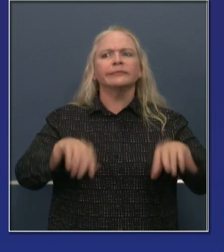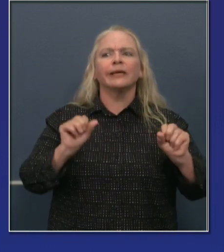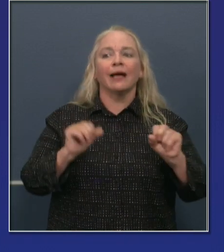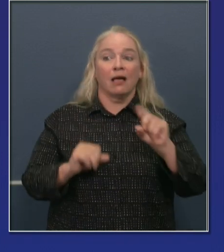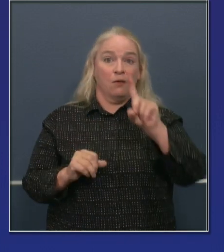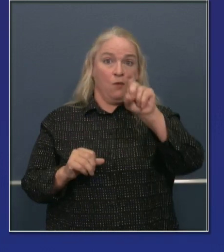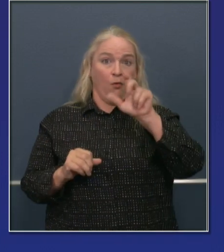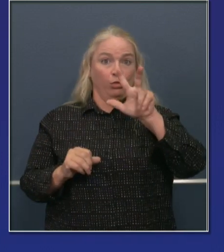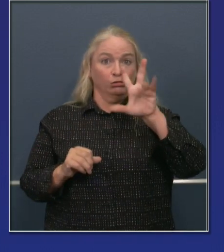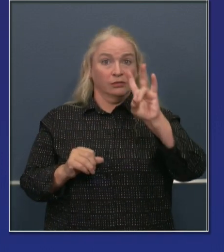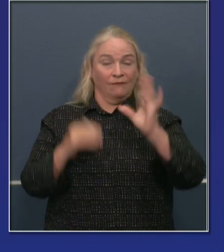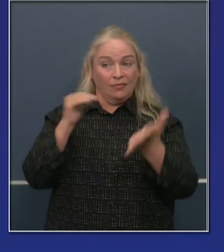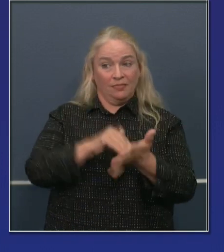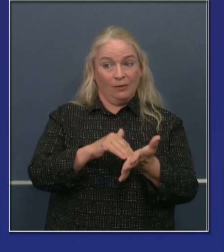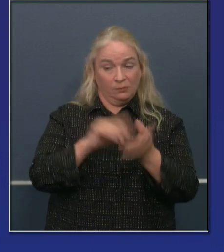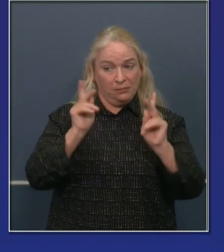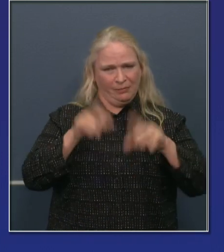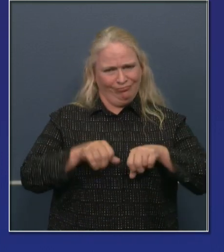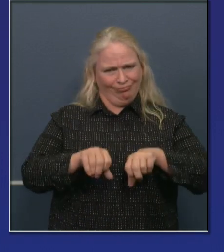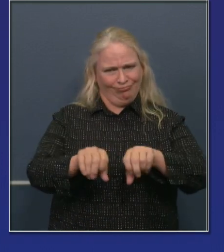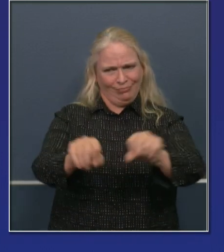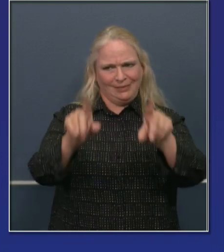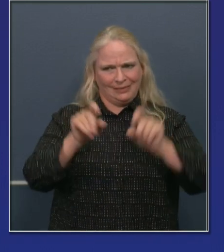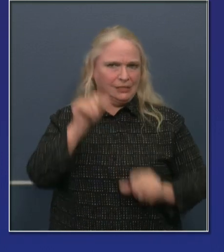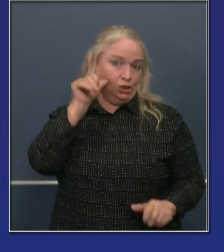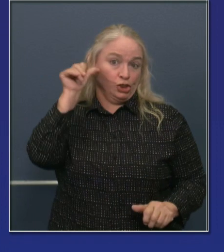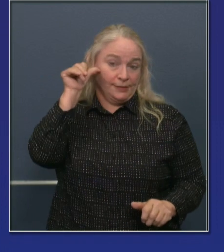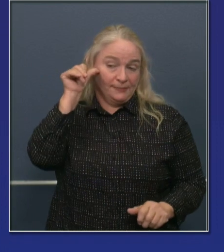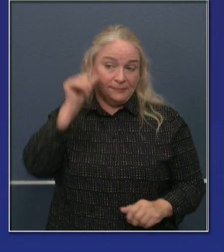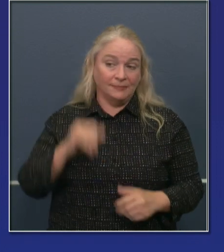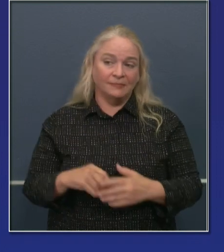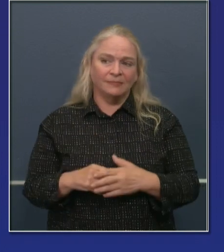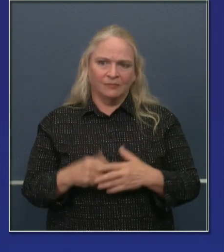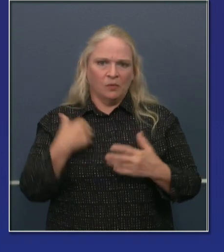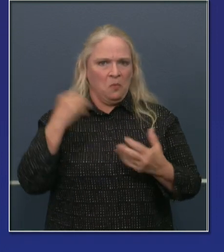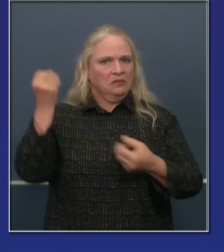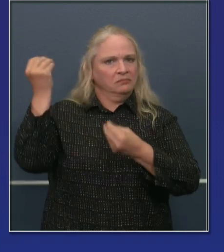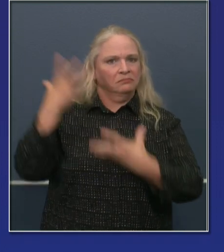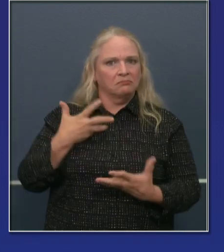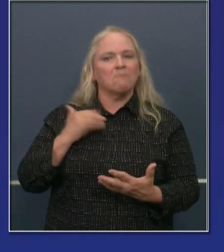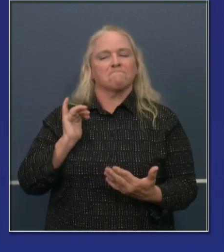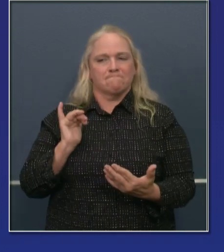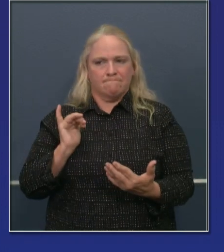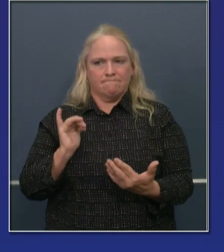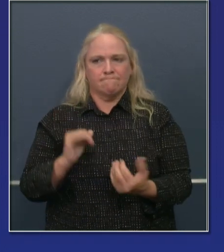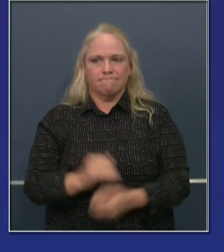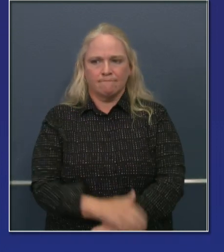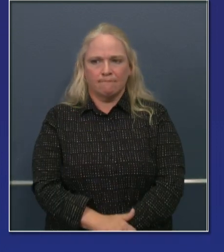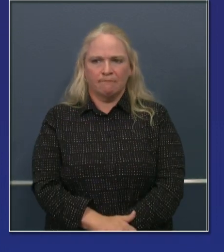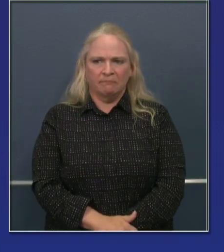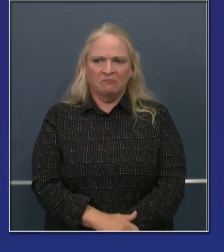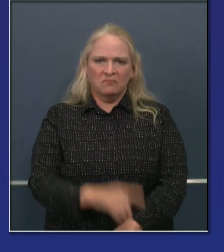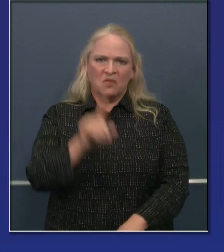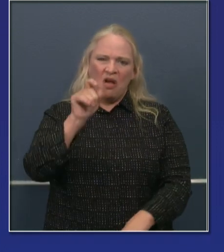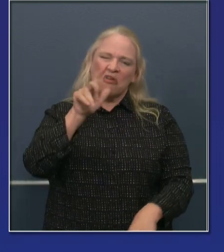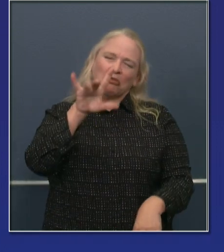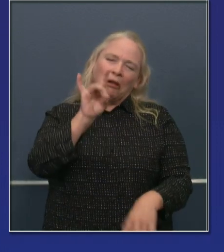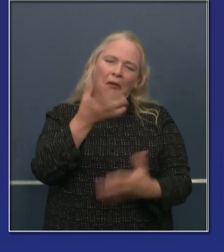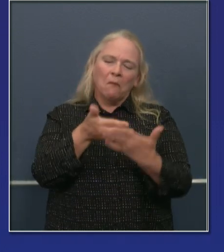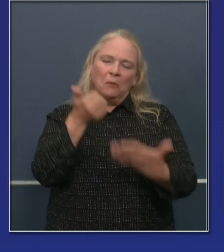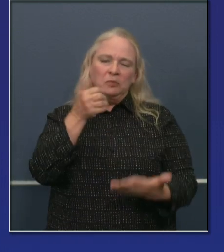137,000 people. Actually, if you round up more appropriately, 138,000 people were